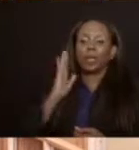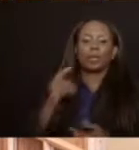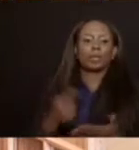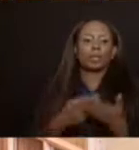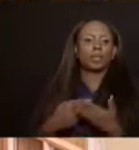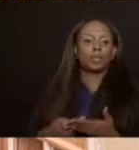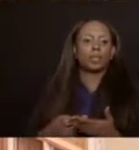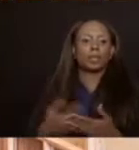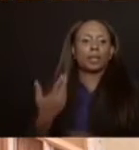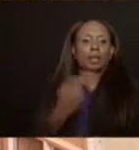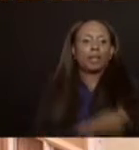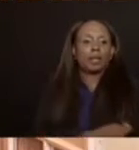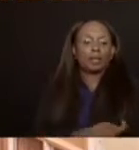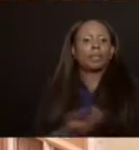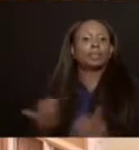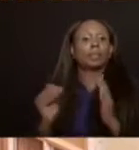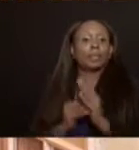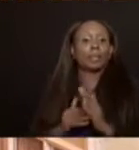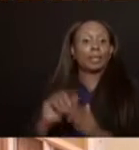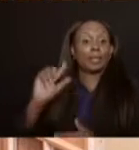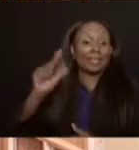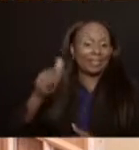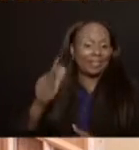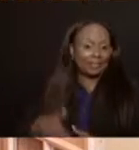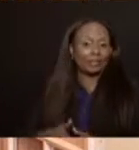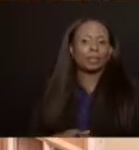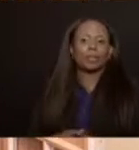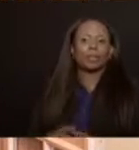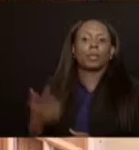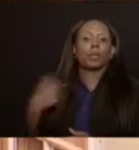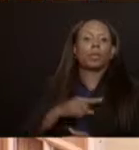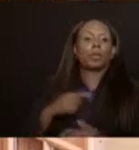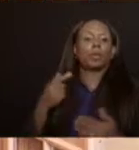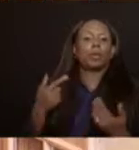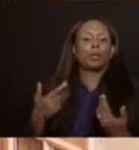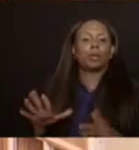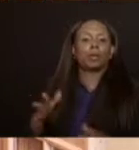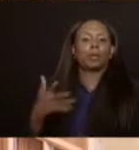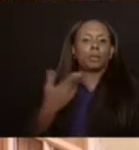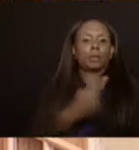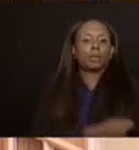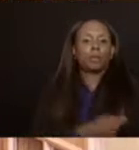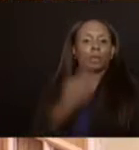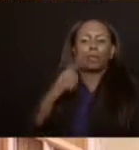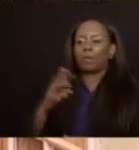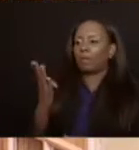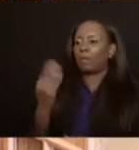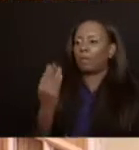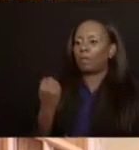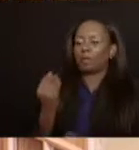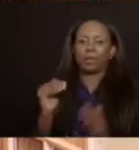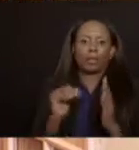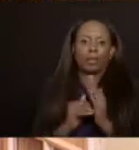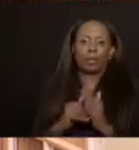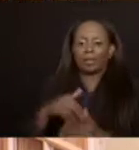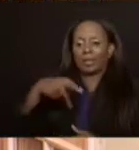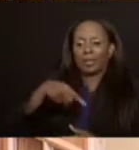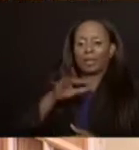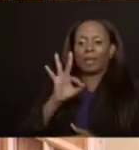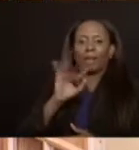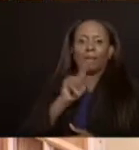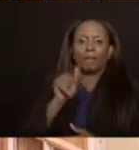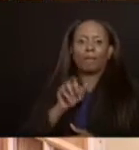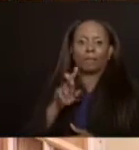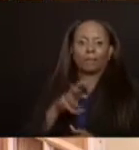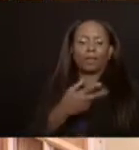vaccines. I've already told you that we've also paid for 14,000 Pfizer vaccines from COVAX that have not yet